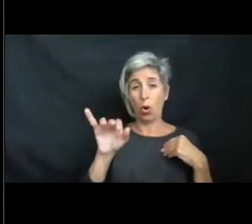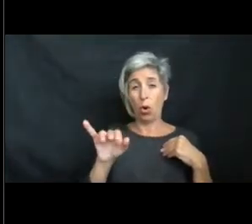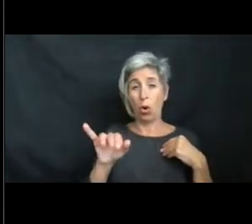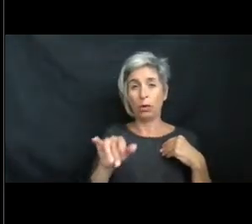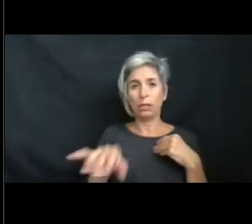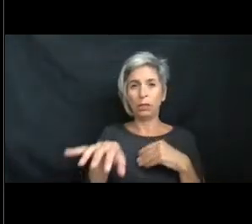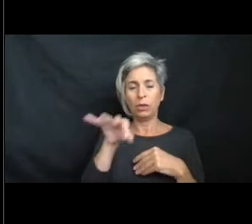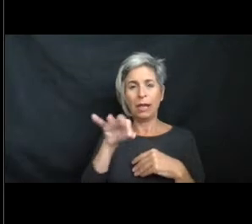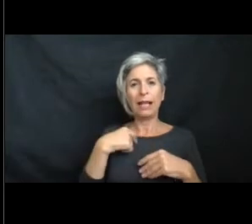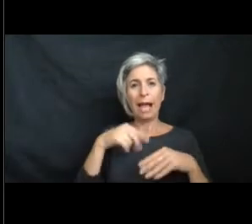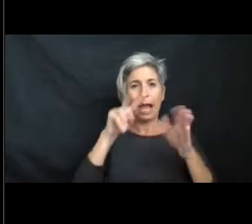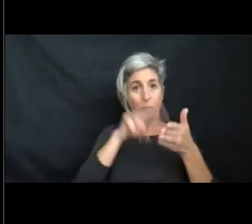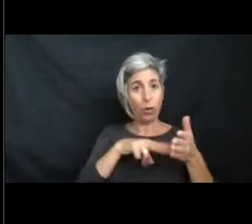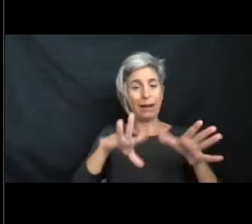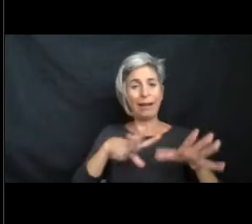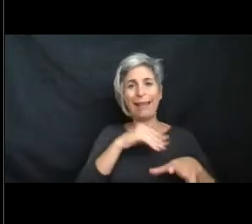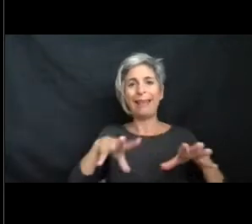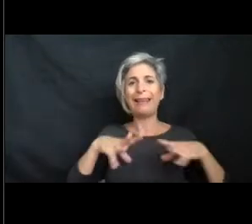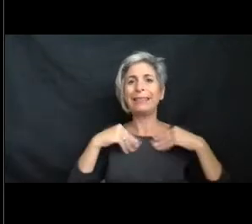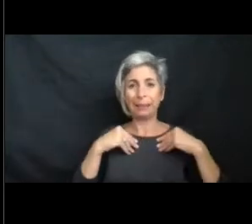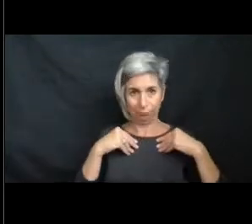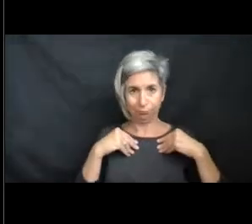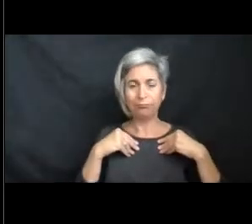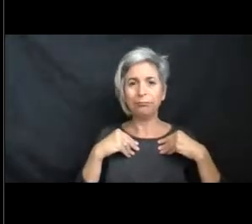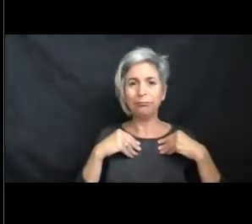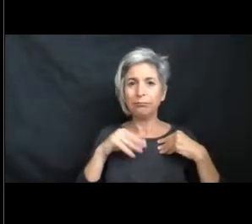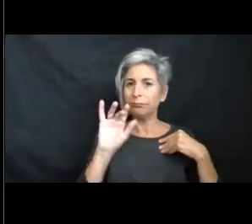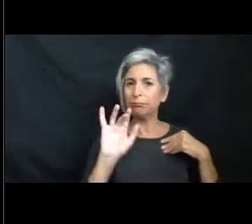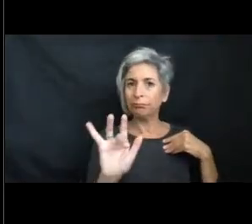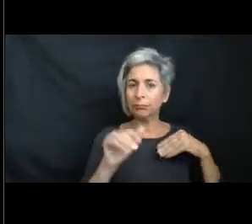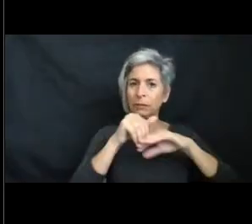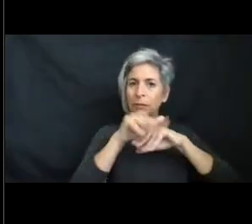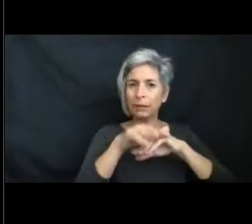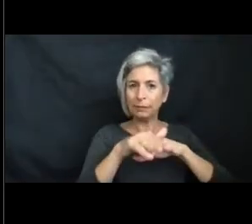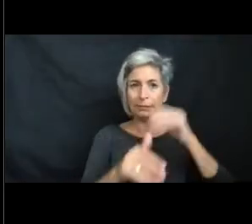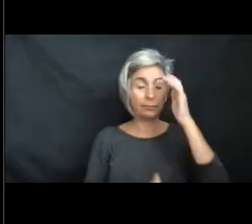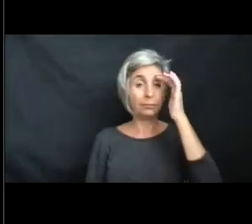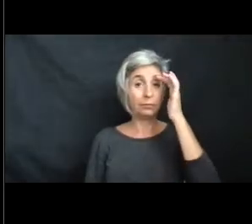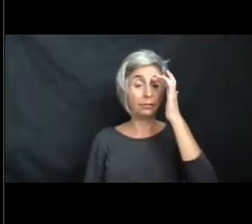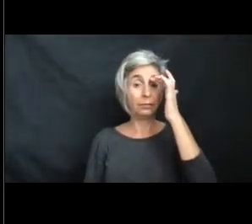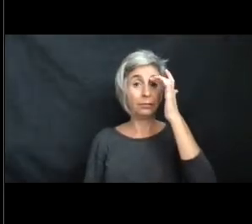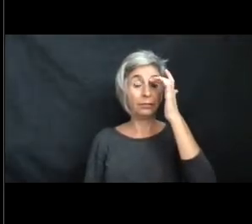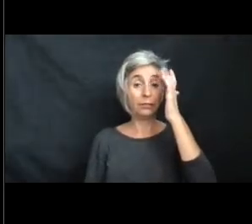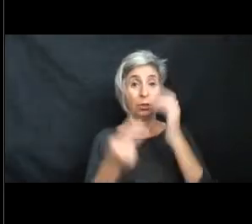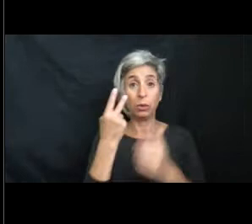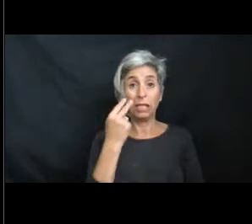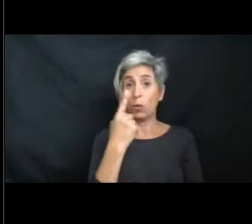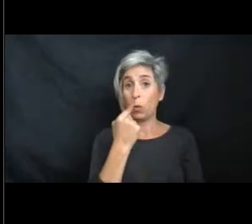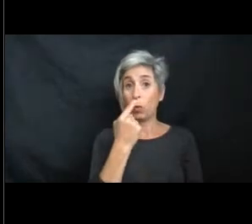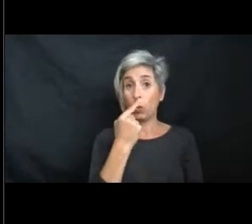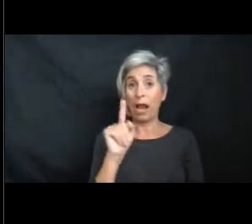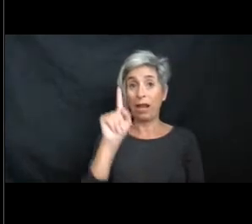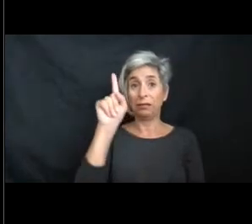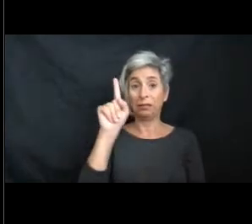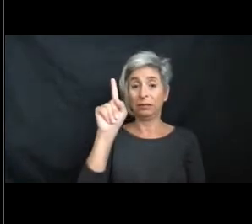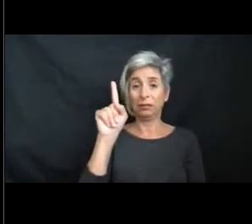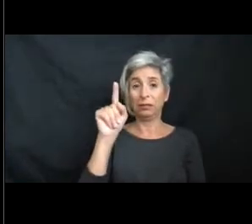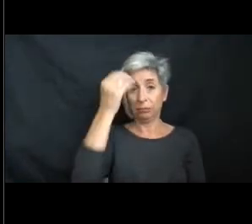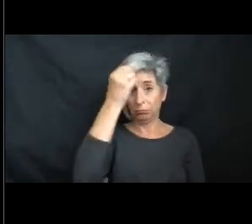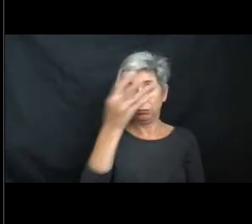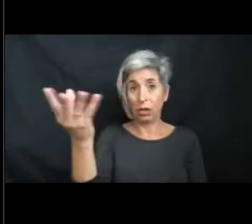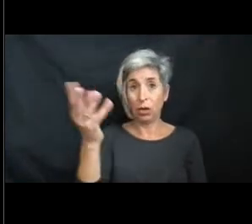I have read and accept, and then go ahead and submit. You will see this red icon just to alert you that you have